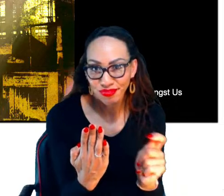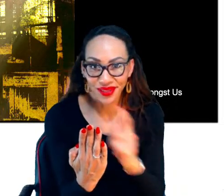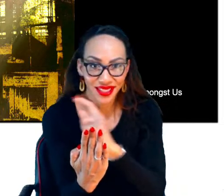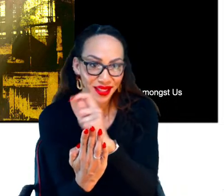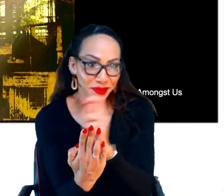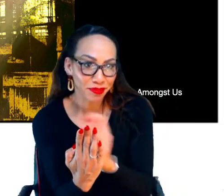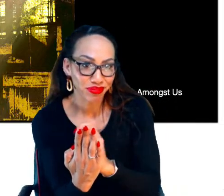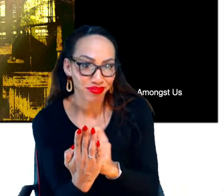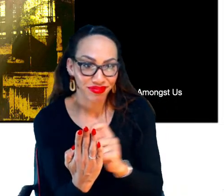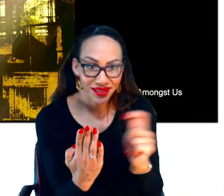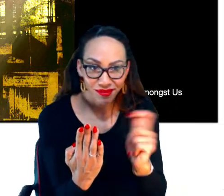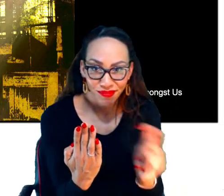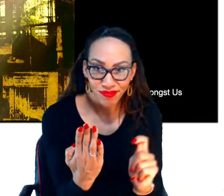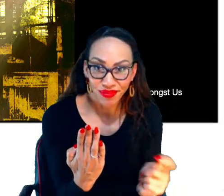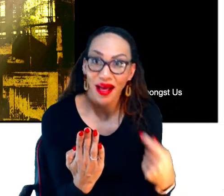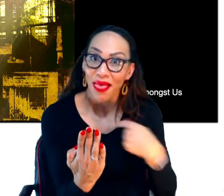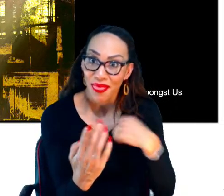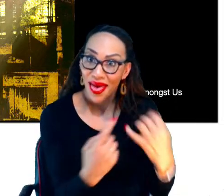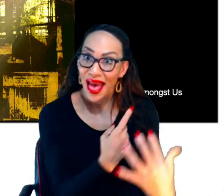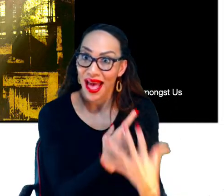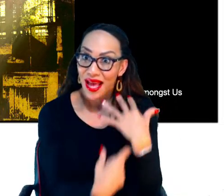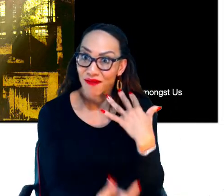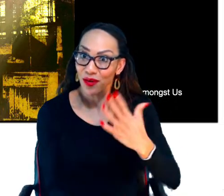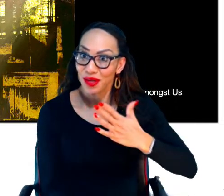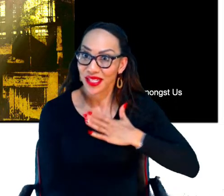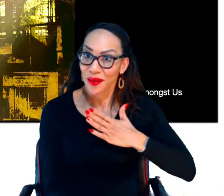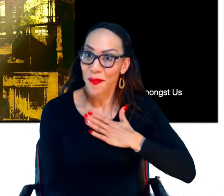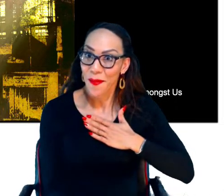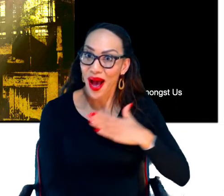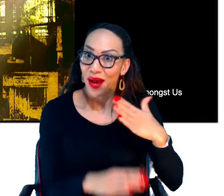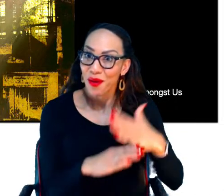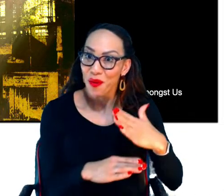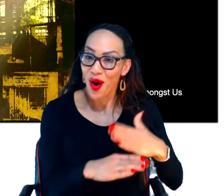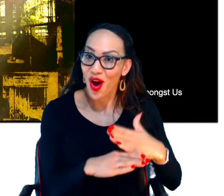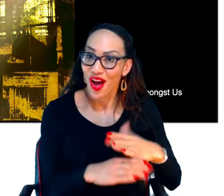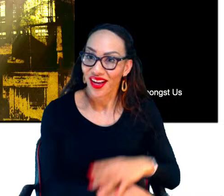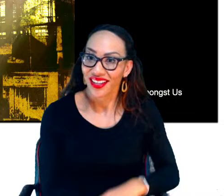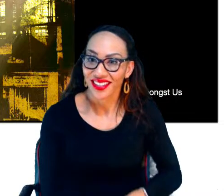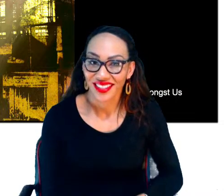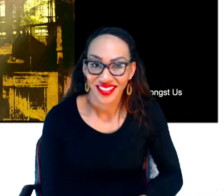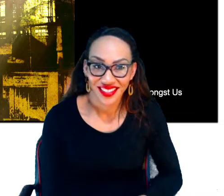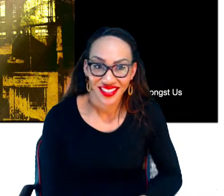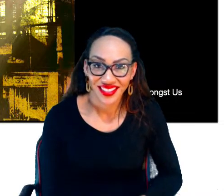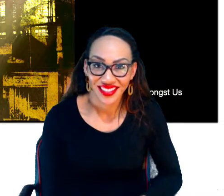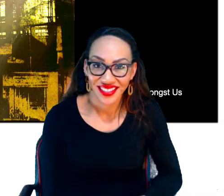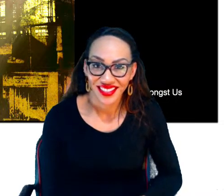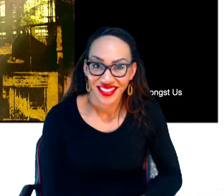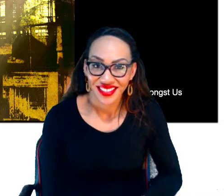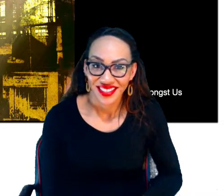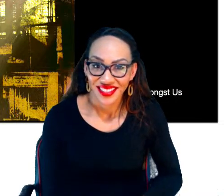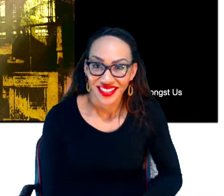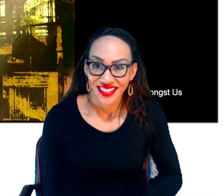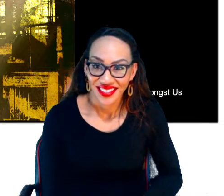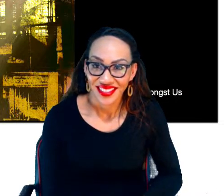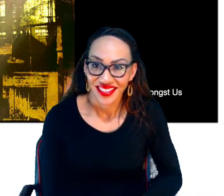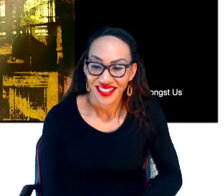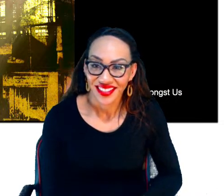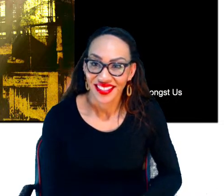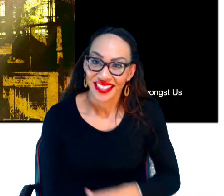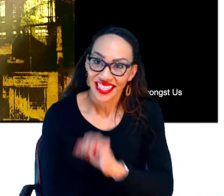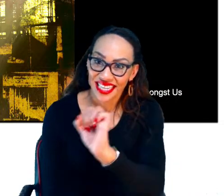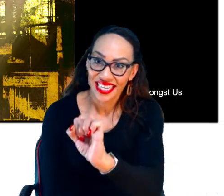influenced some of my work in a way of like what you can't see is around. So the idea that, you